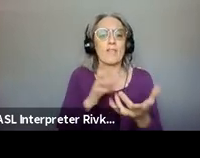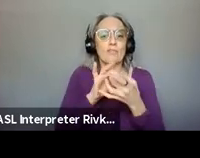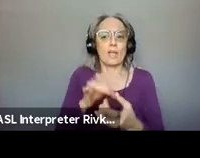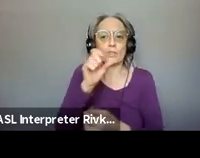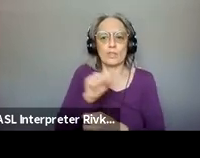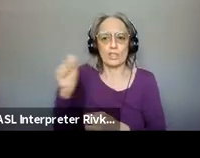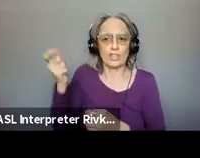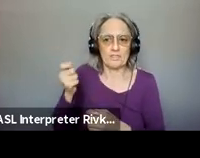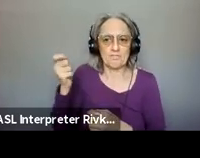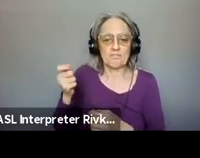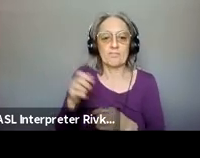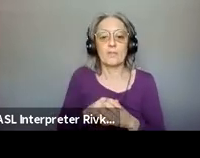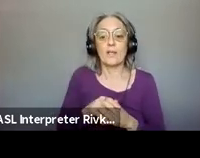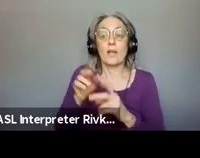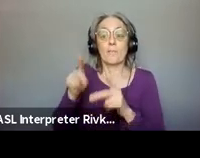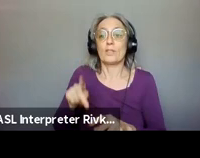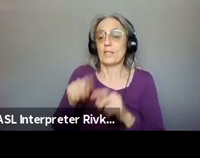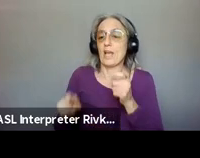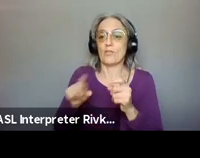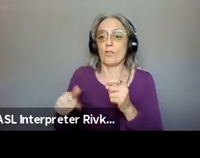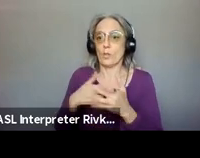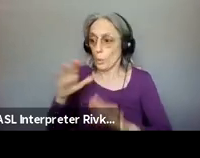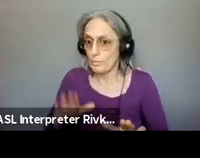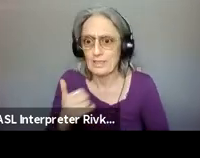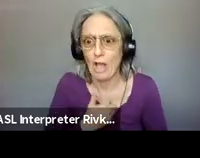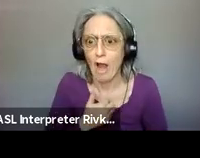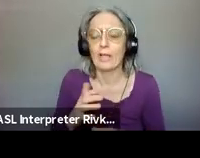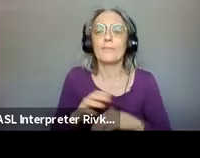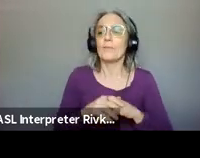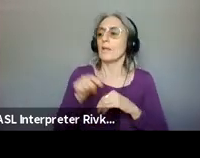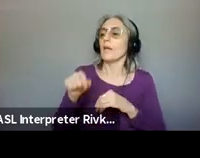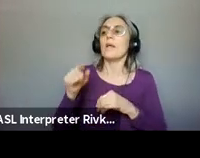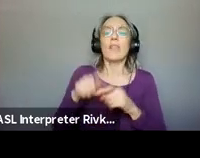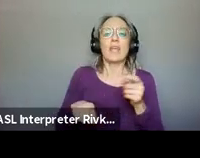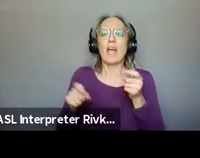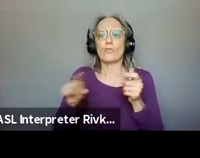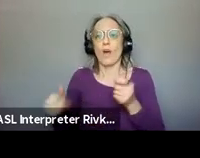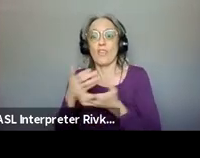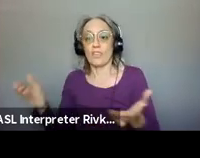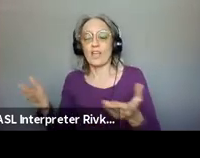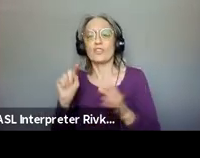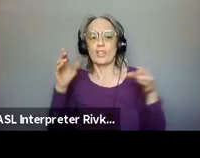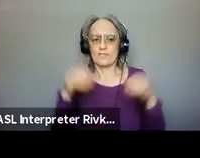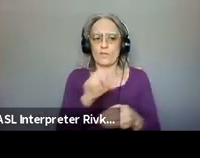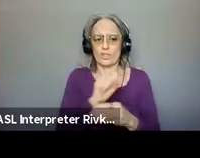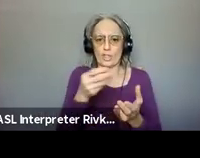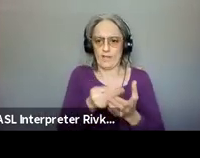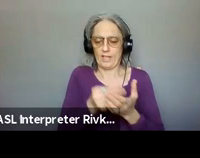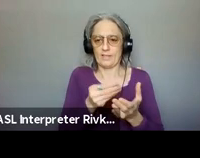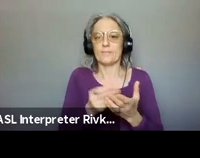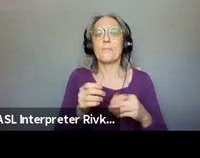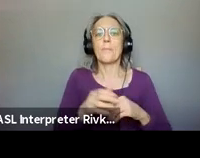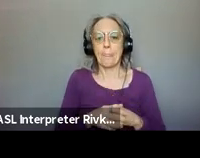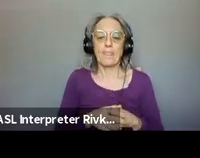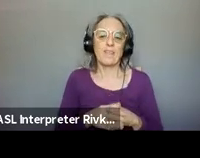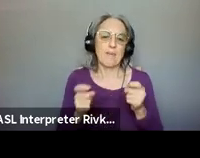It does not allow them to control anything outside, of your Social Security funds, but it does allow them to manage the benefits that you get. And